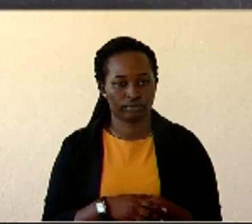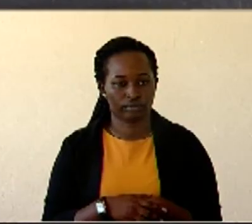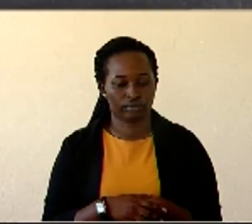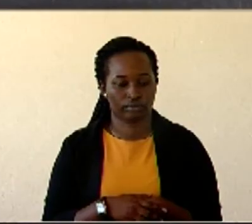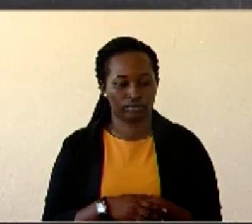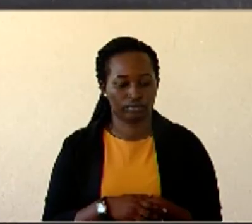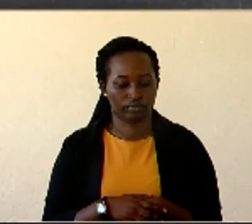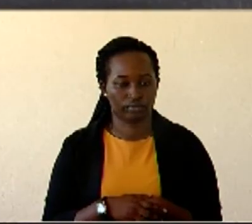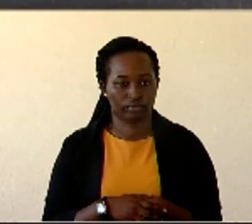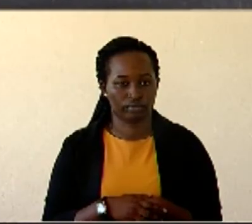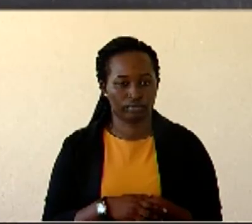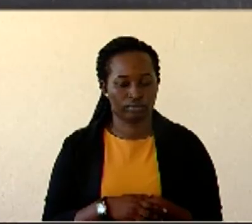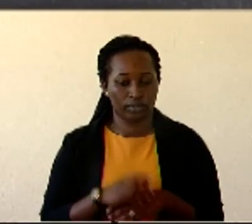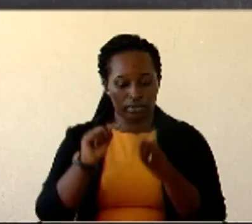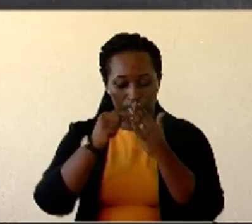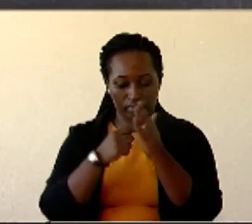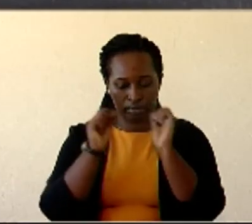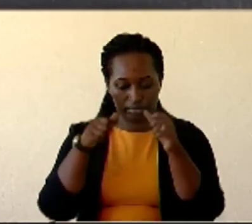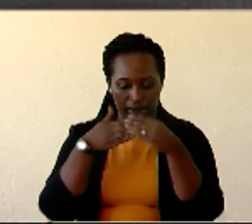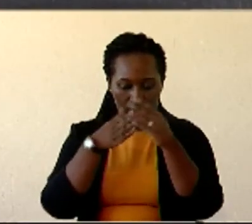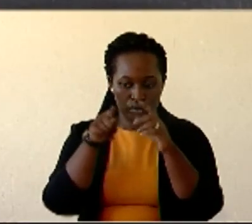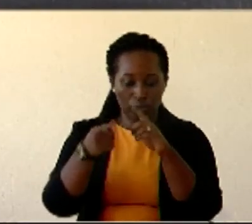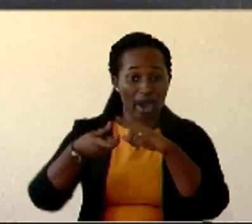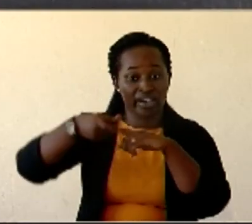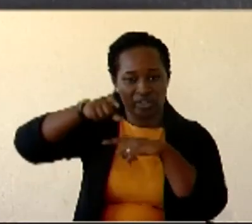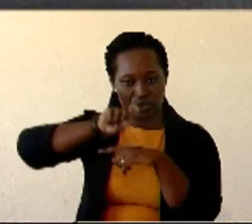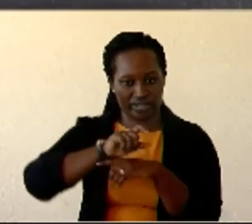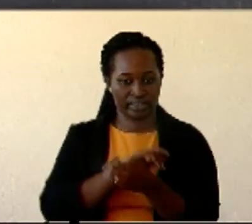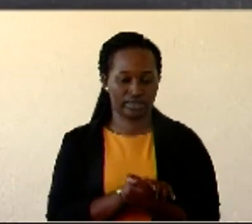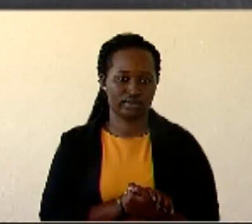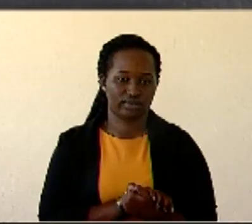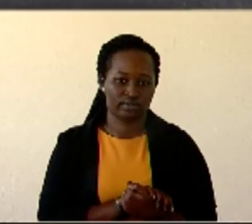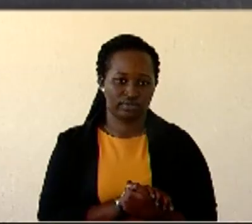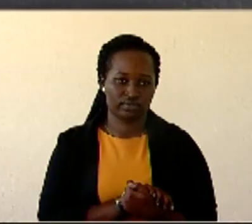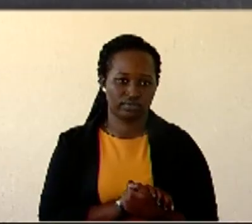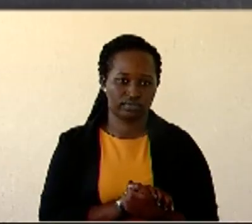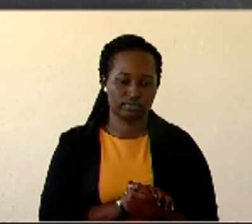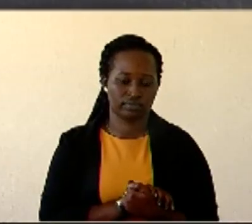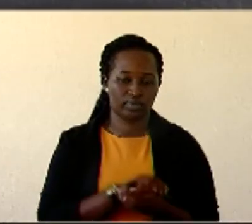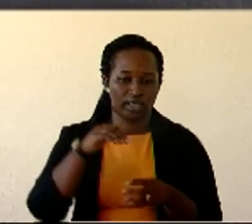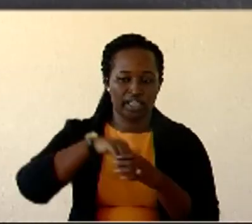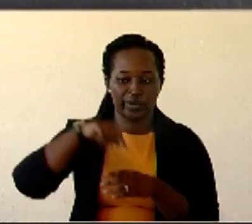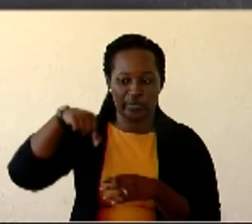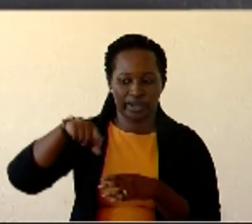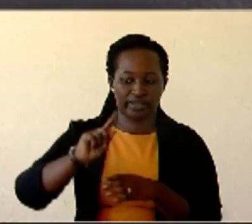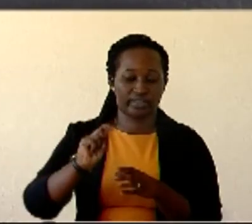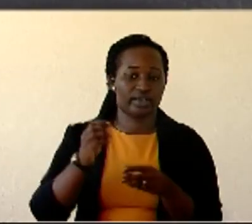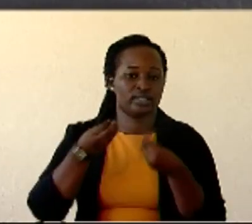that may lead to an increase, that may lead to an increase in quantity supplied